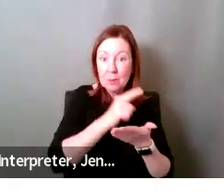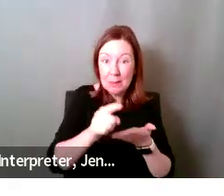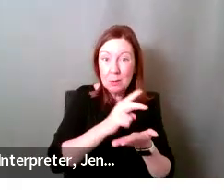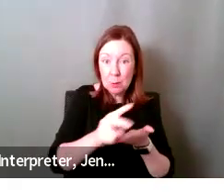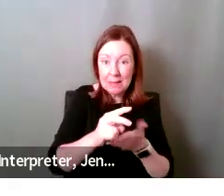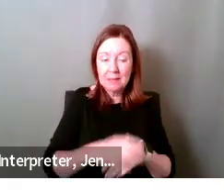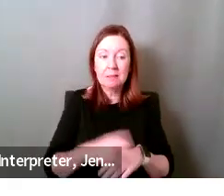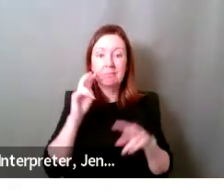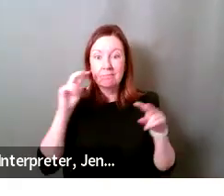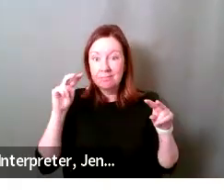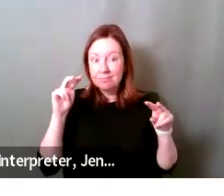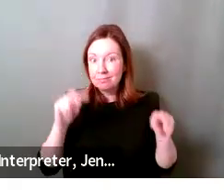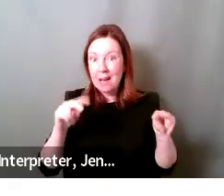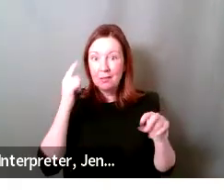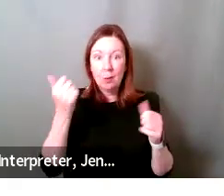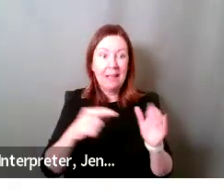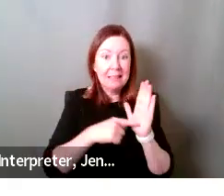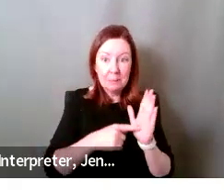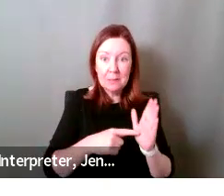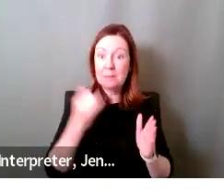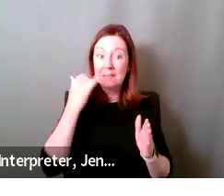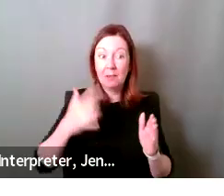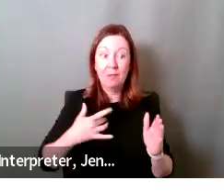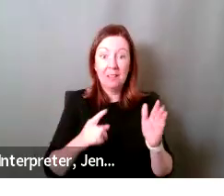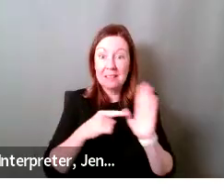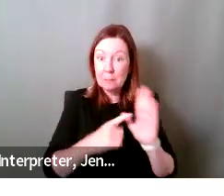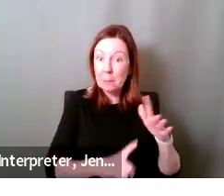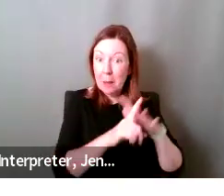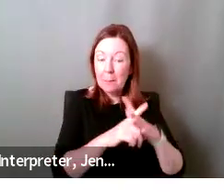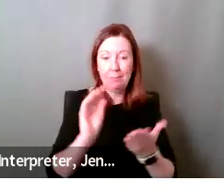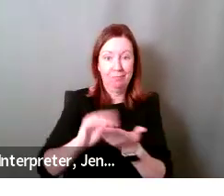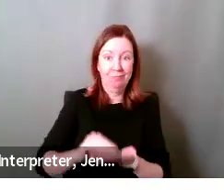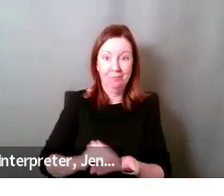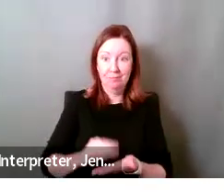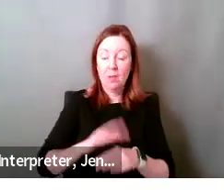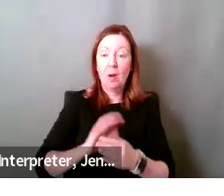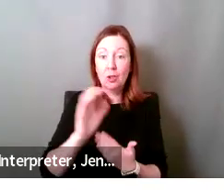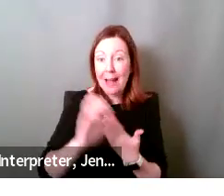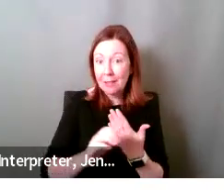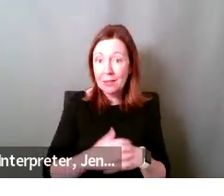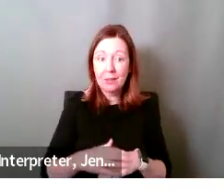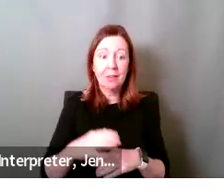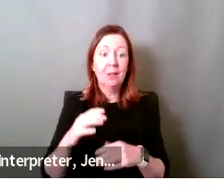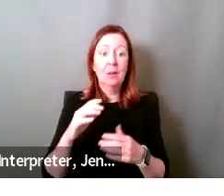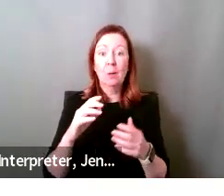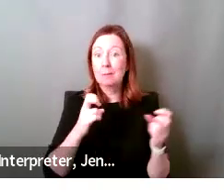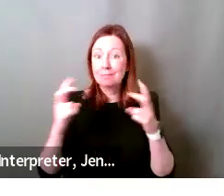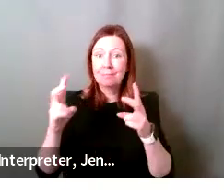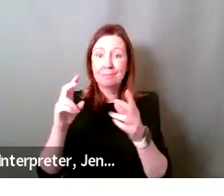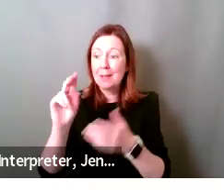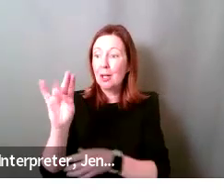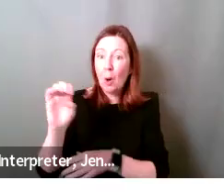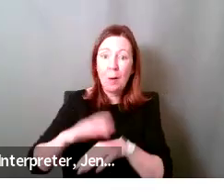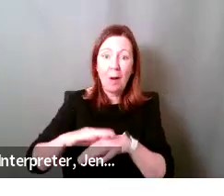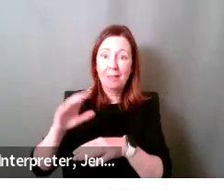two, watch for any symptoms. You might want to jot them down in a journal or on your calendar, or maybe a post it on the fridge, and